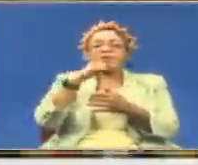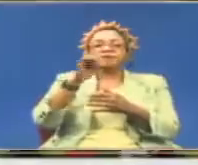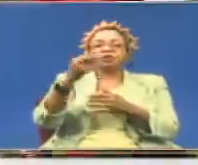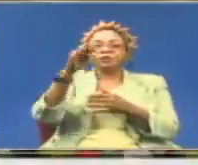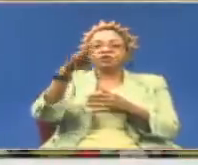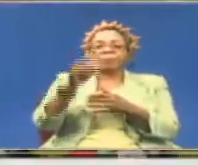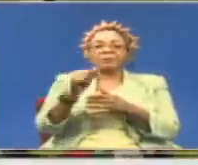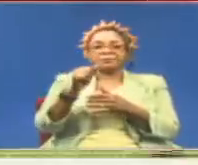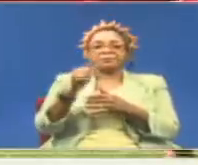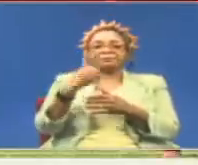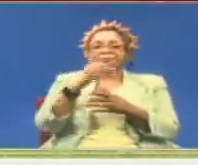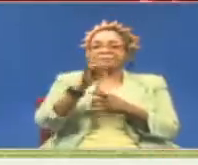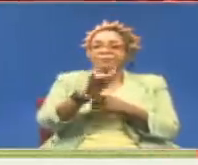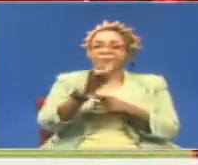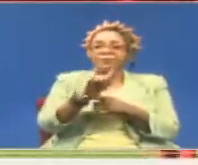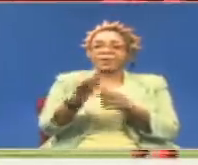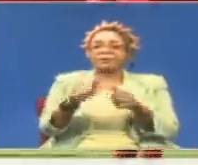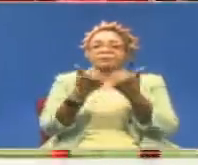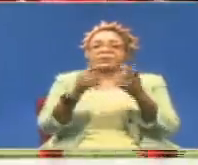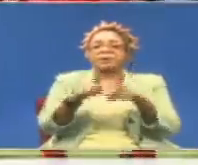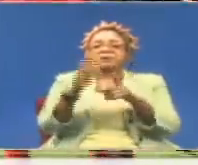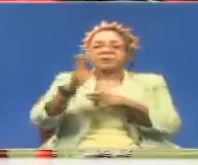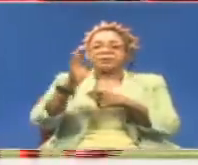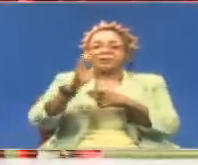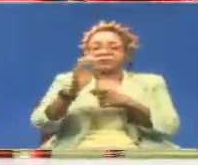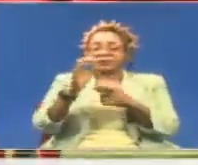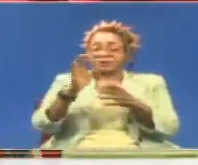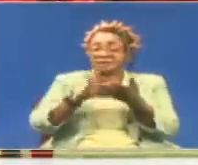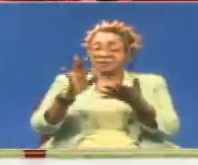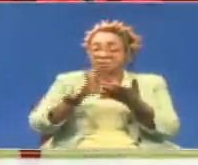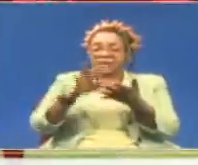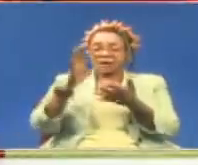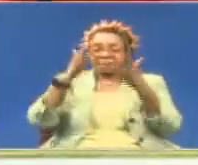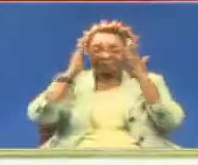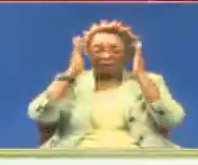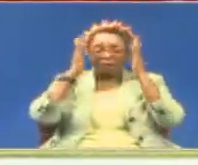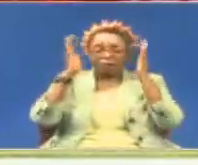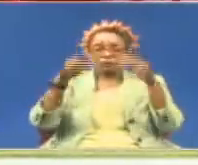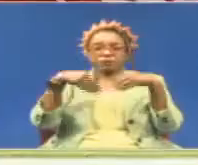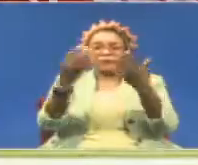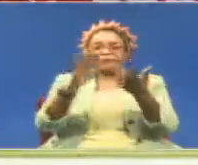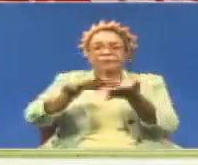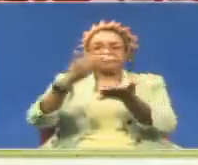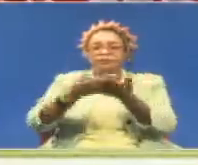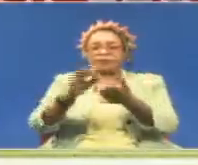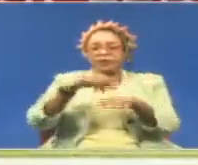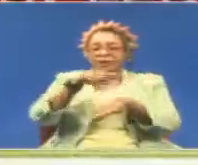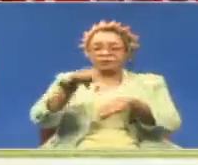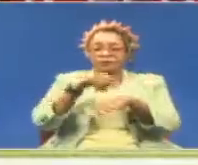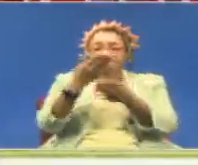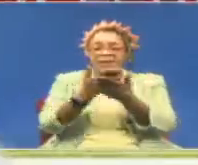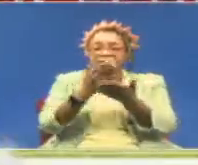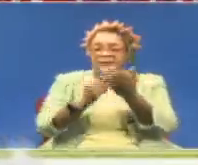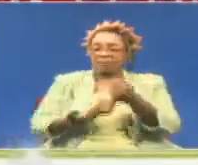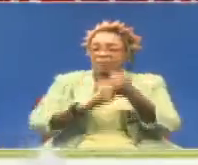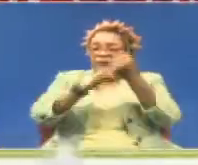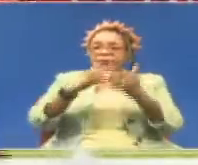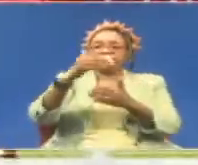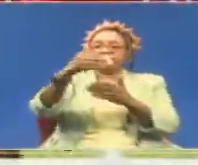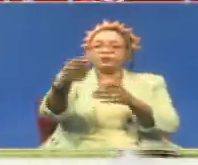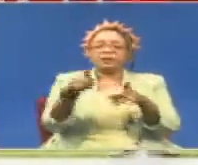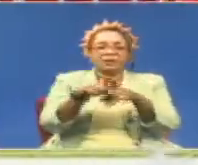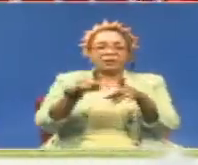Fratz's sentiments come as the Cabinet Secretary for Sports Ababu Namwamba unveiled funding for the national team and pledged his support in future